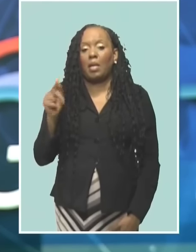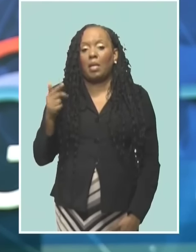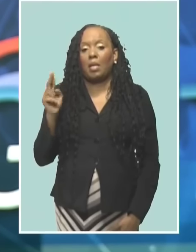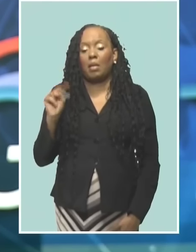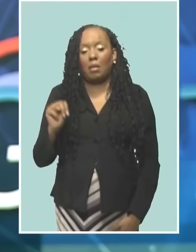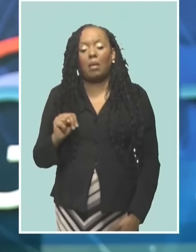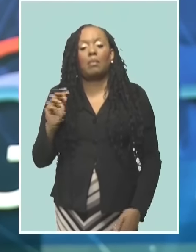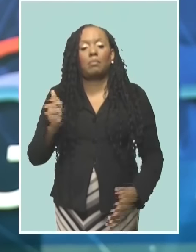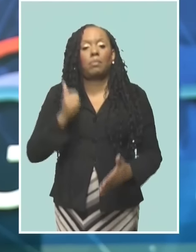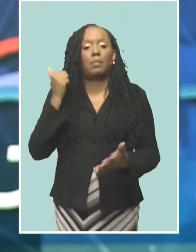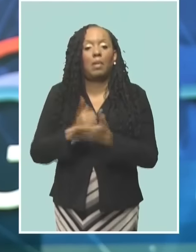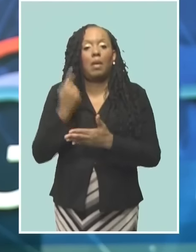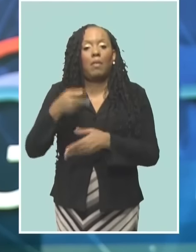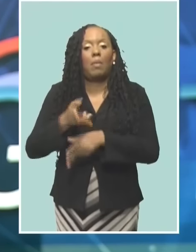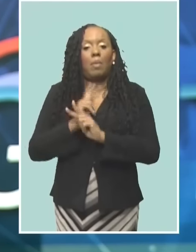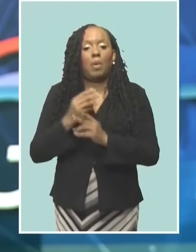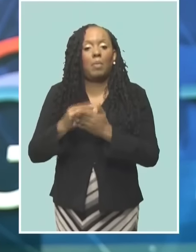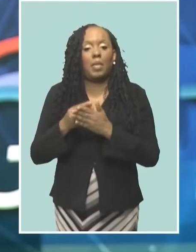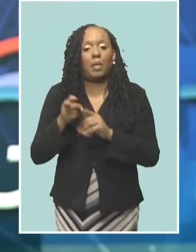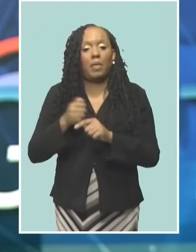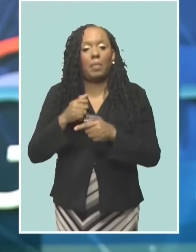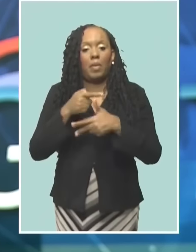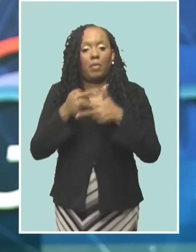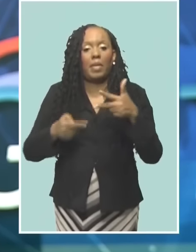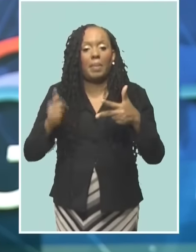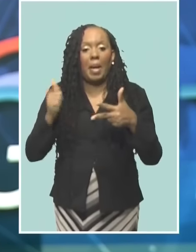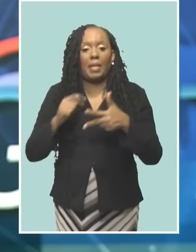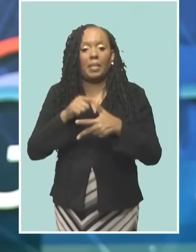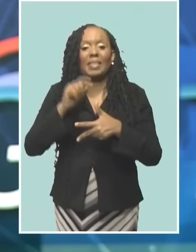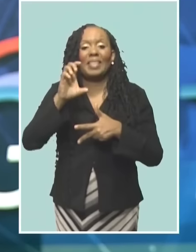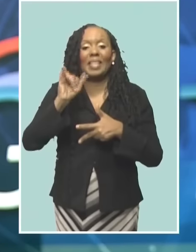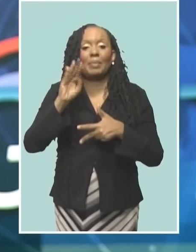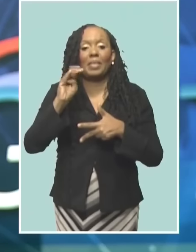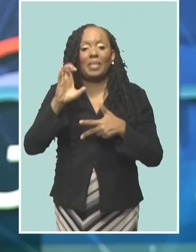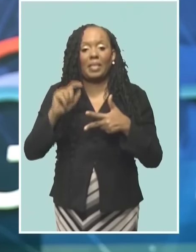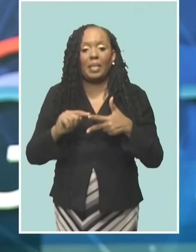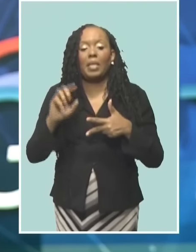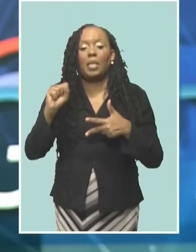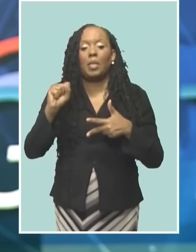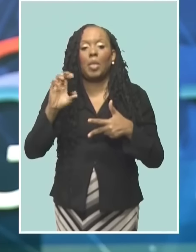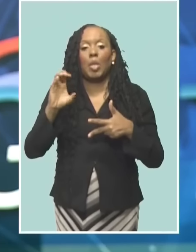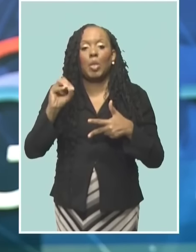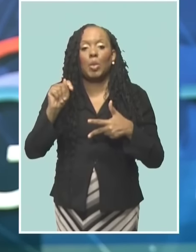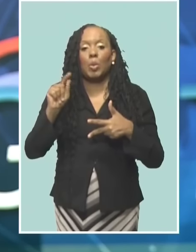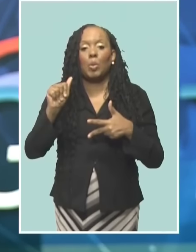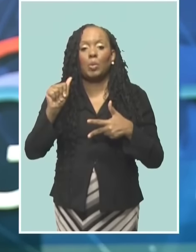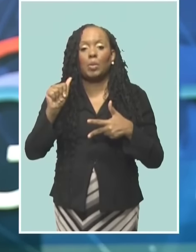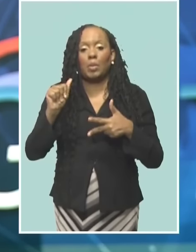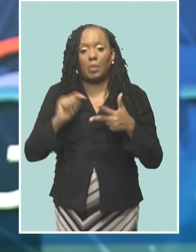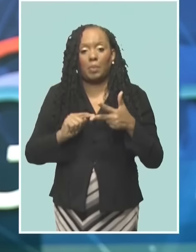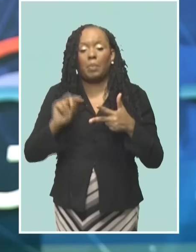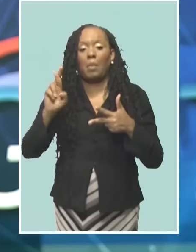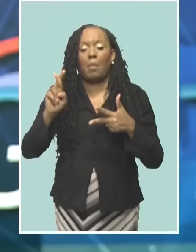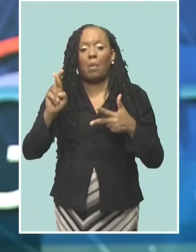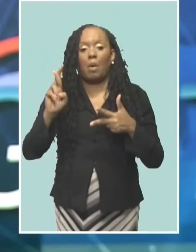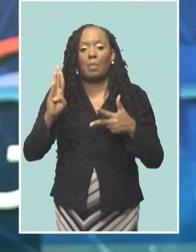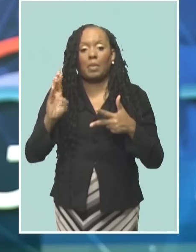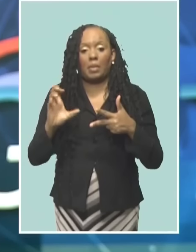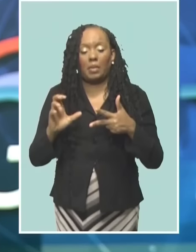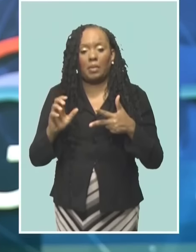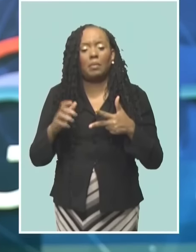from 3 commercial banks, CIBC Caribbean Bank, Scotiabank and RBC Royal Bank. He explained the funds